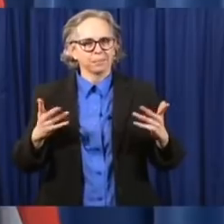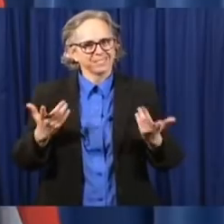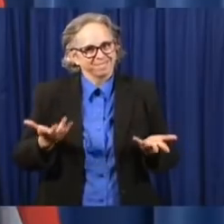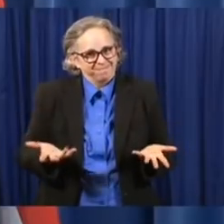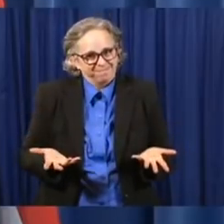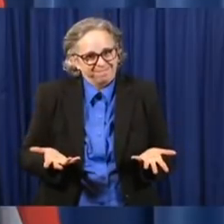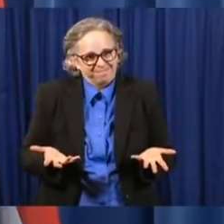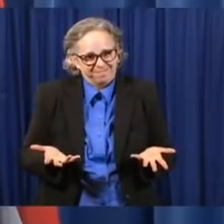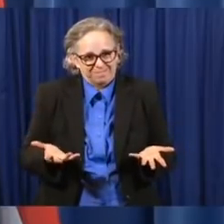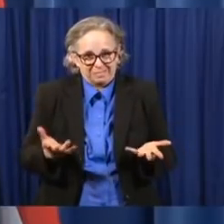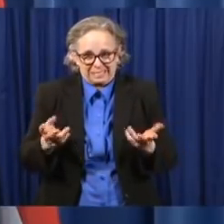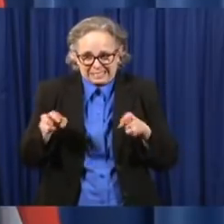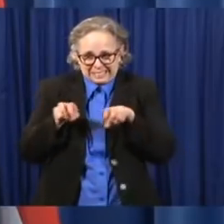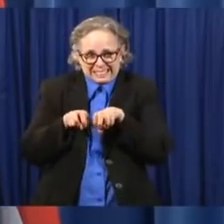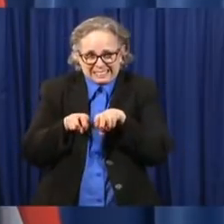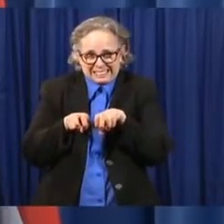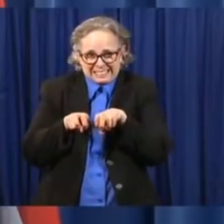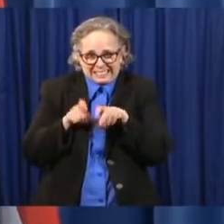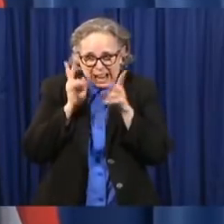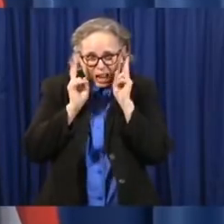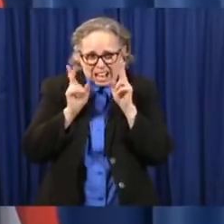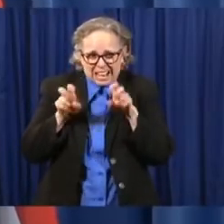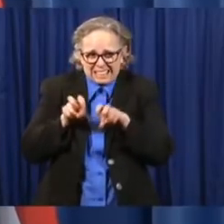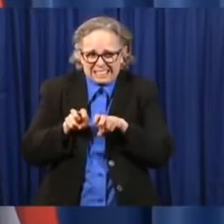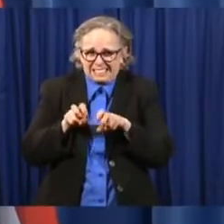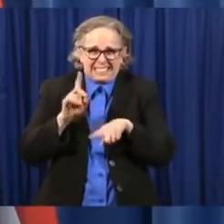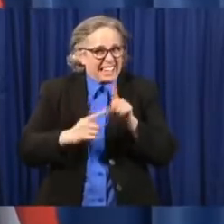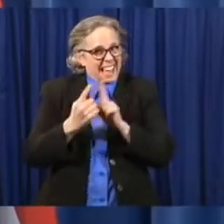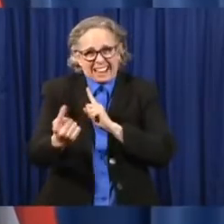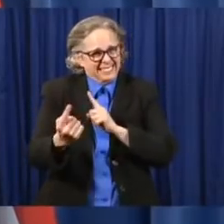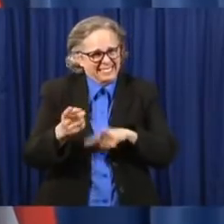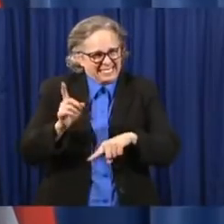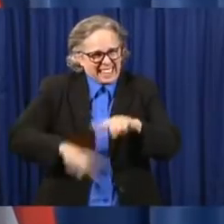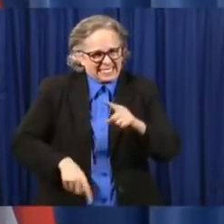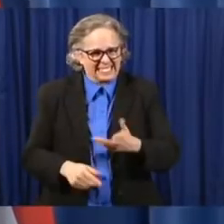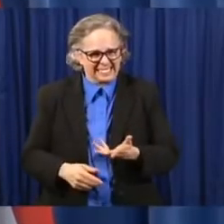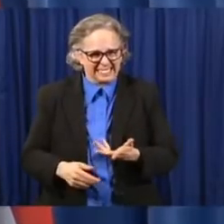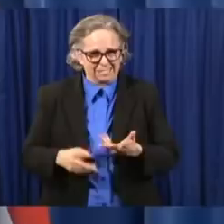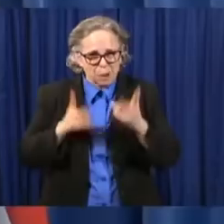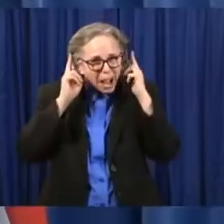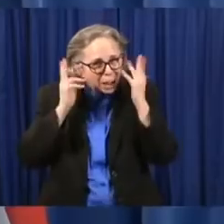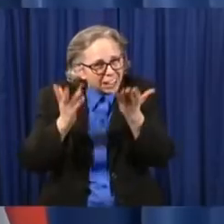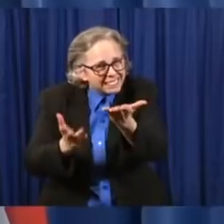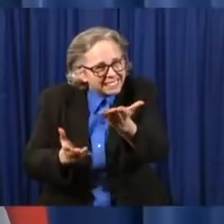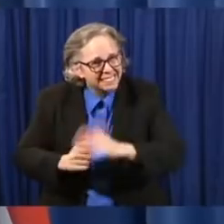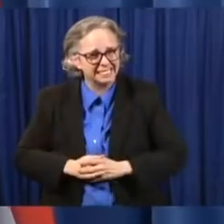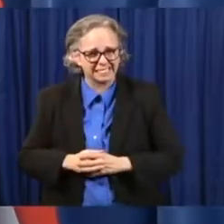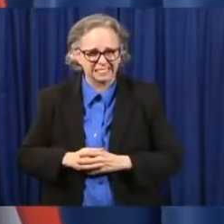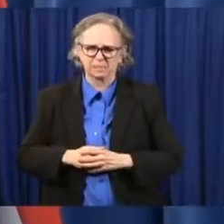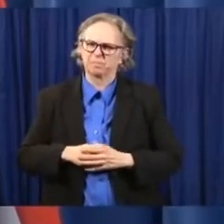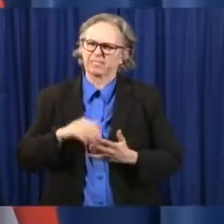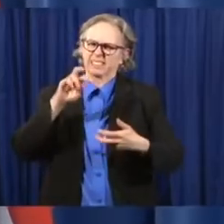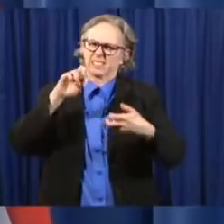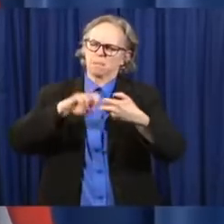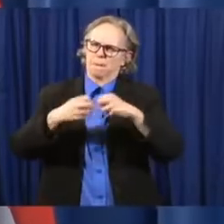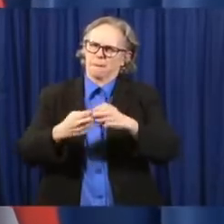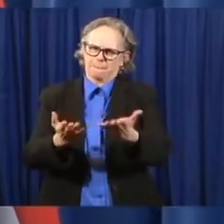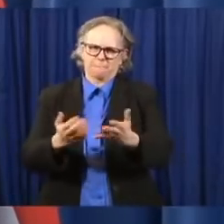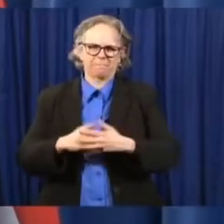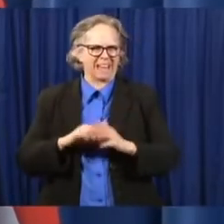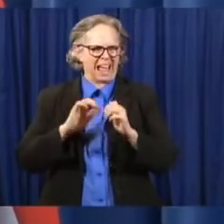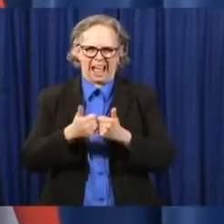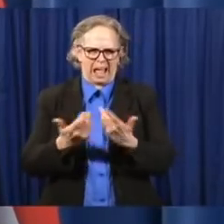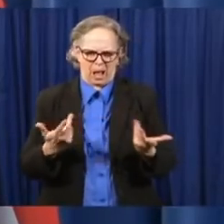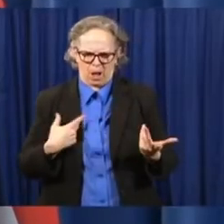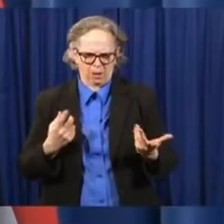close work. And you cannot stay 6 feet away and do that. So figuring out how that can be done in a safe